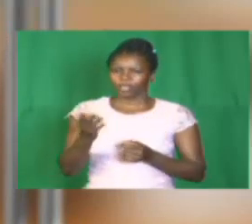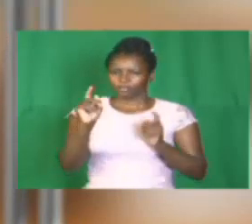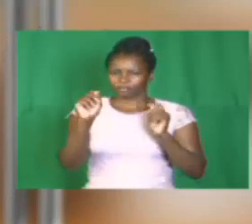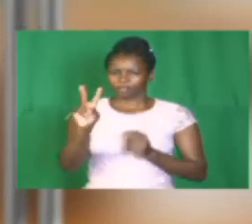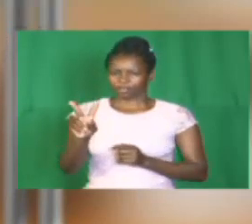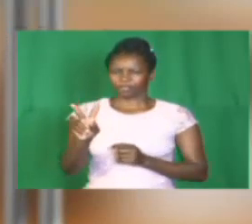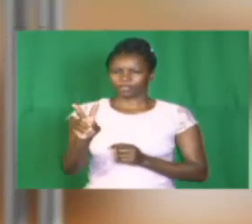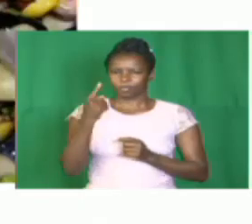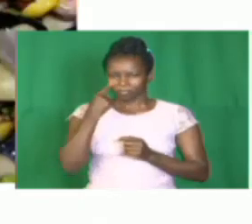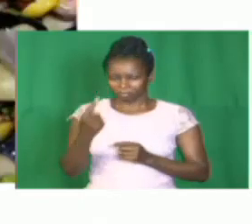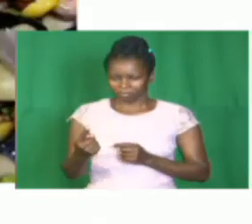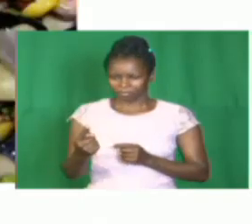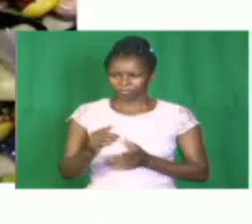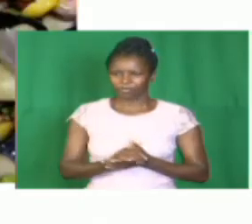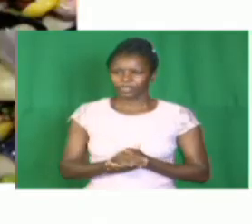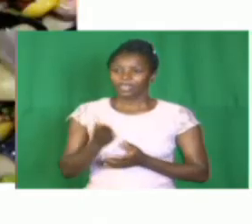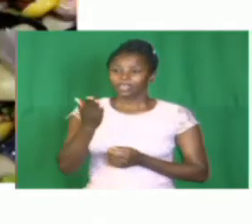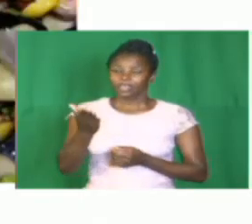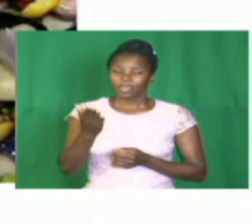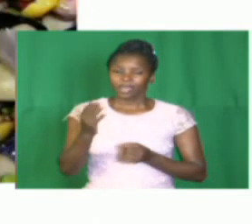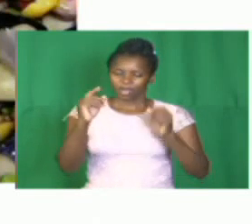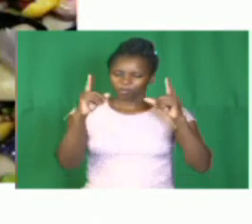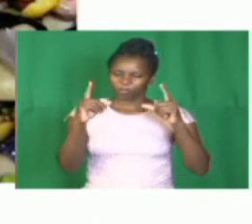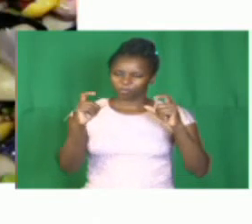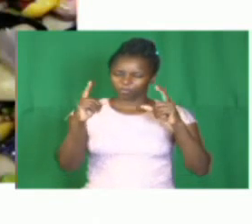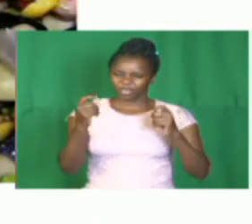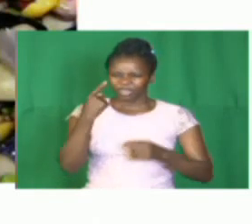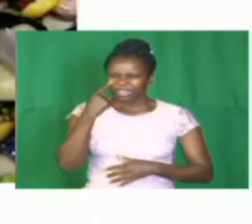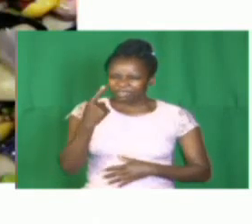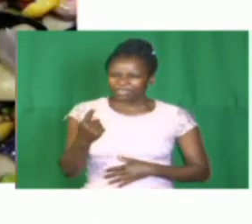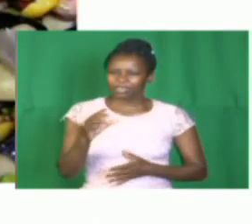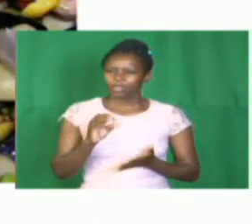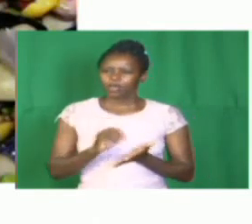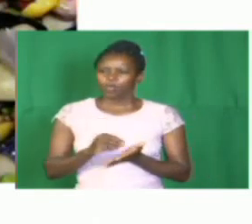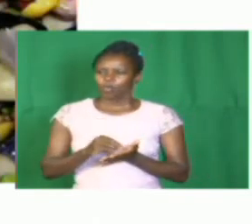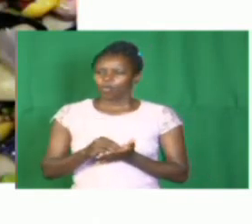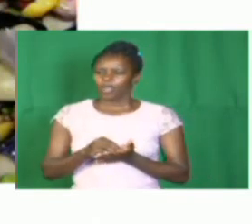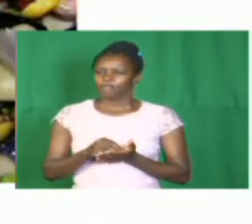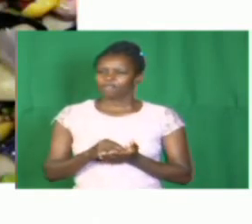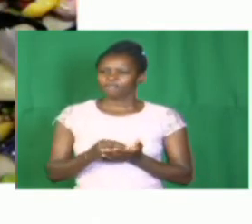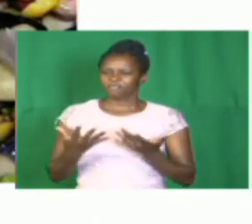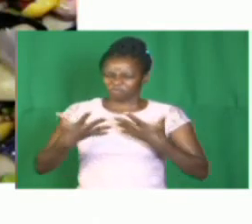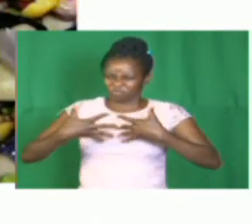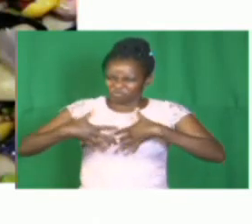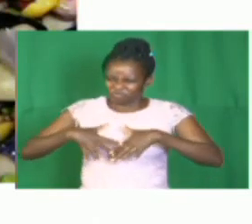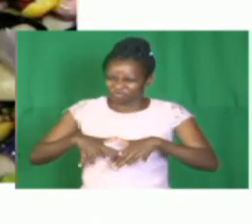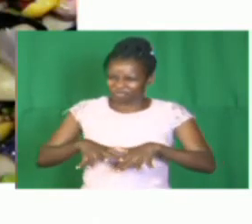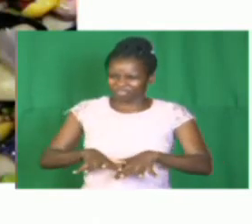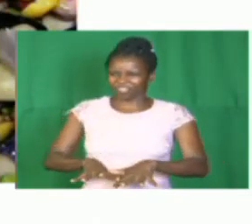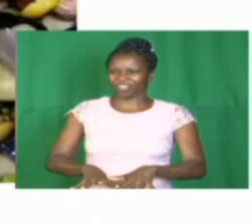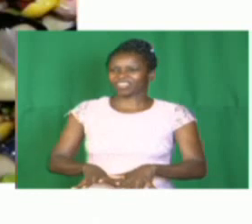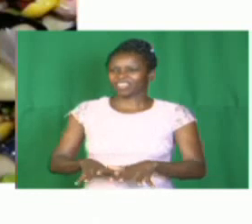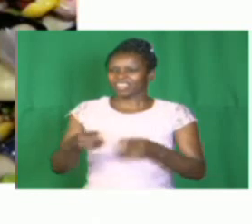screen. So on this picture, dear learners, I hope you can see that we have a combination of